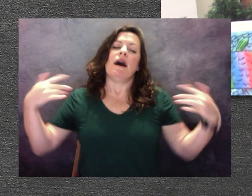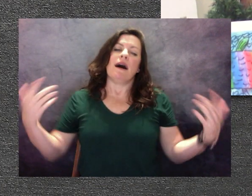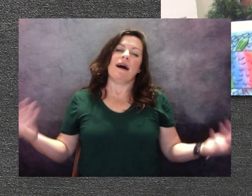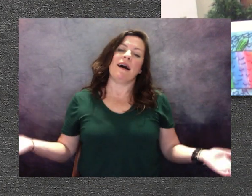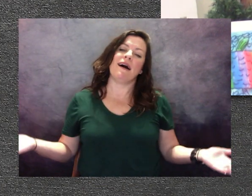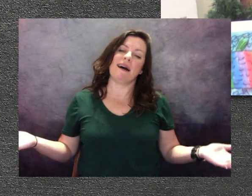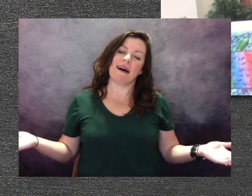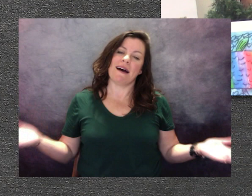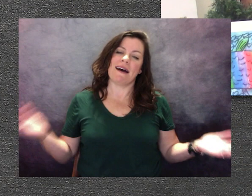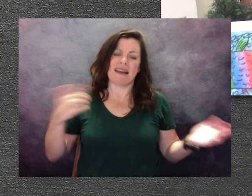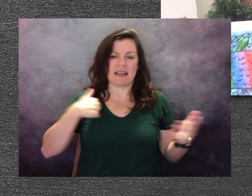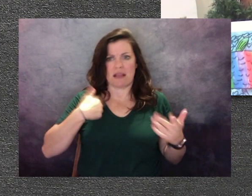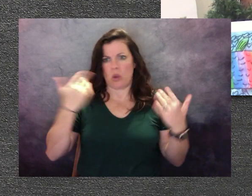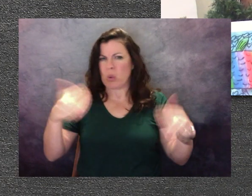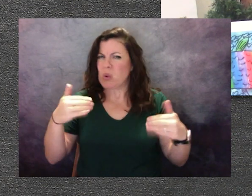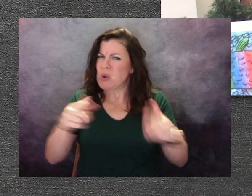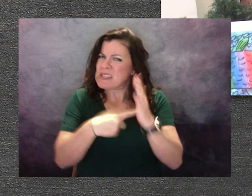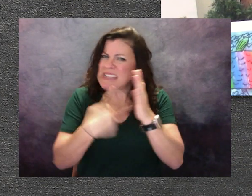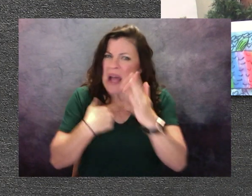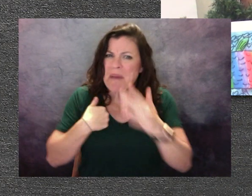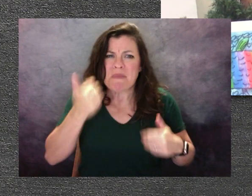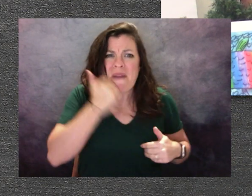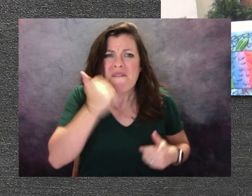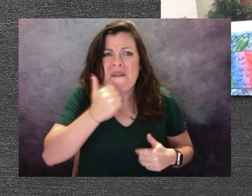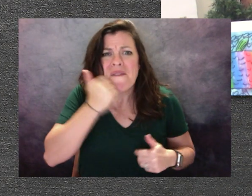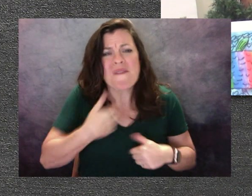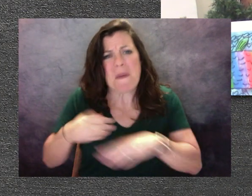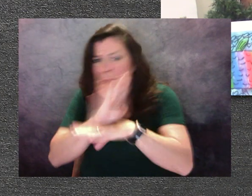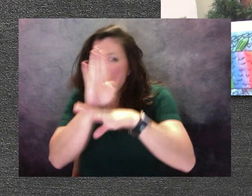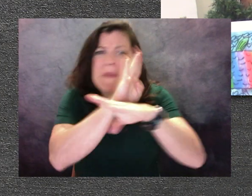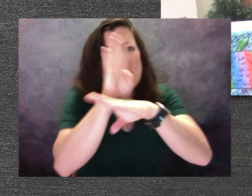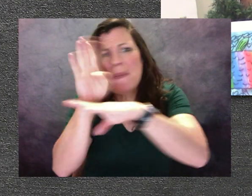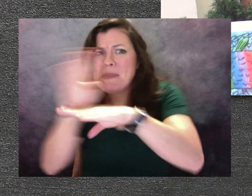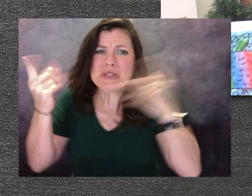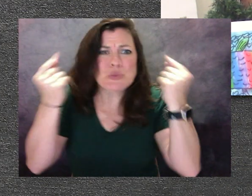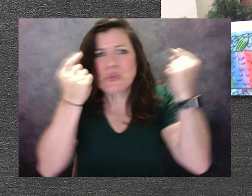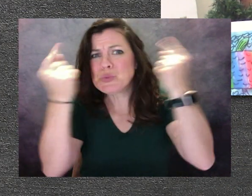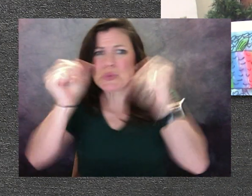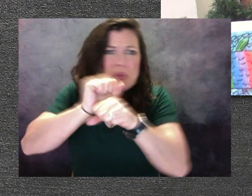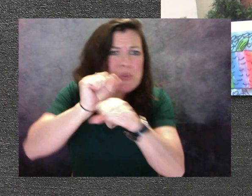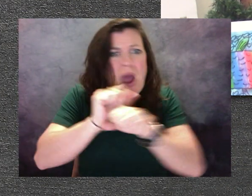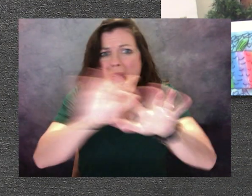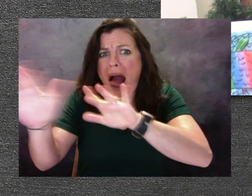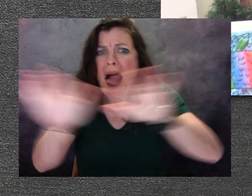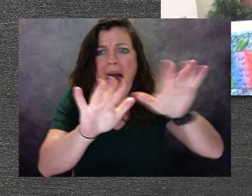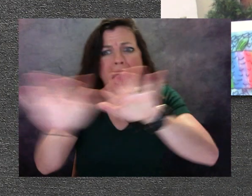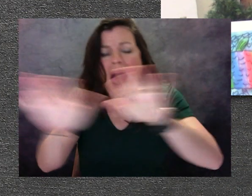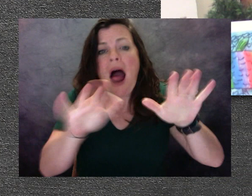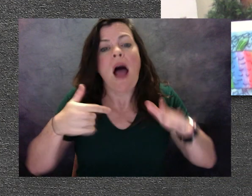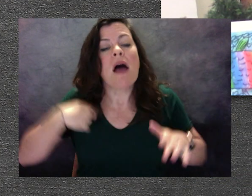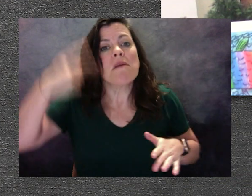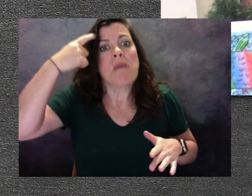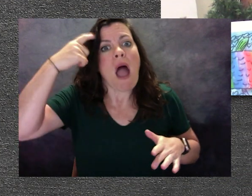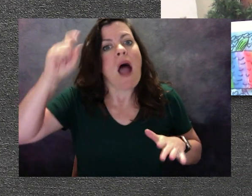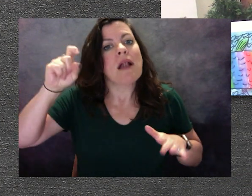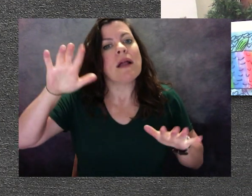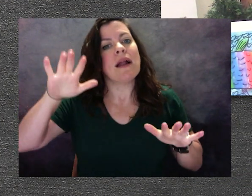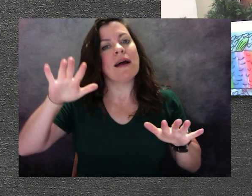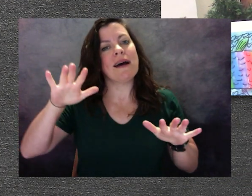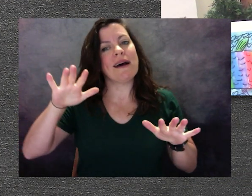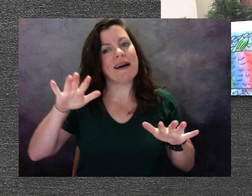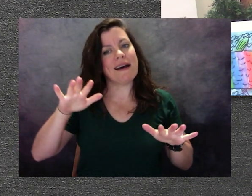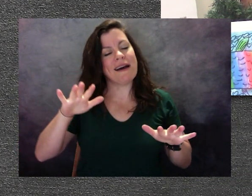so busy that we need to relax our brain a little bit and give it a little break. I know, when our brains are feeling good,